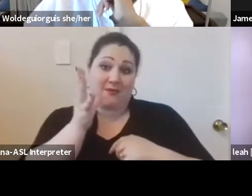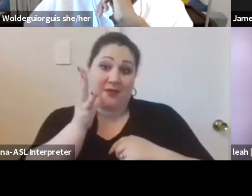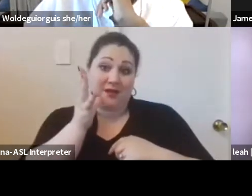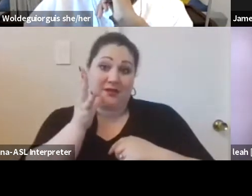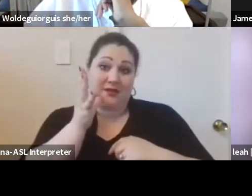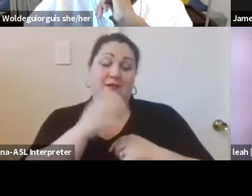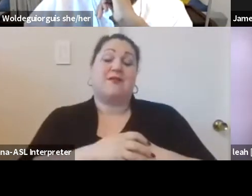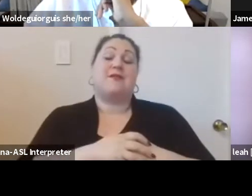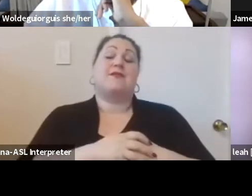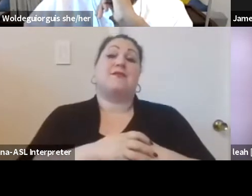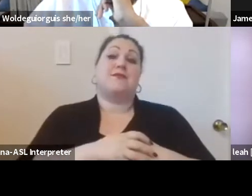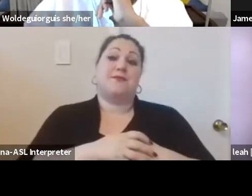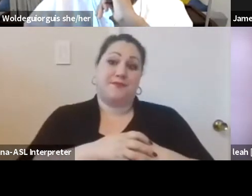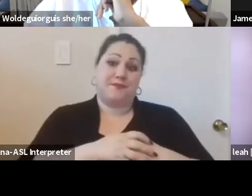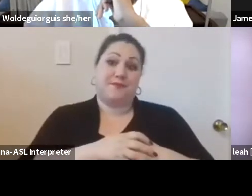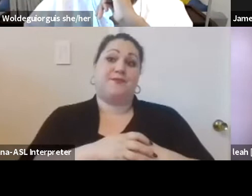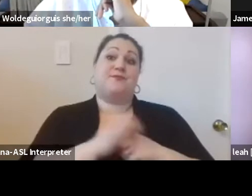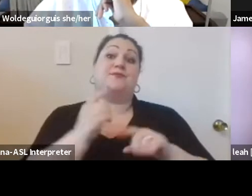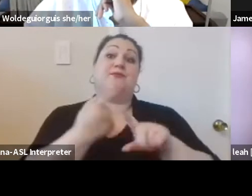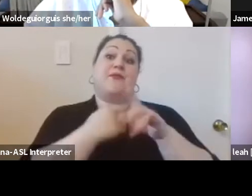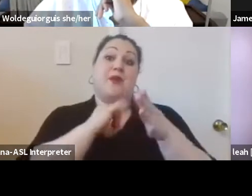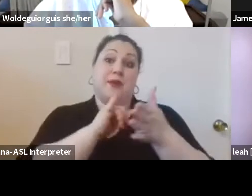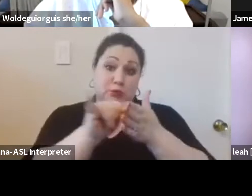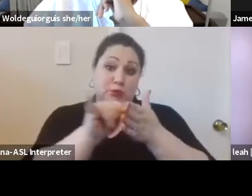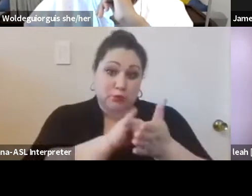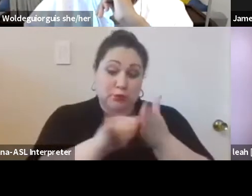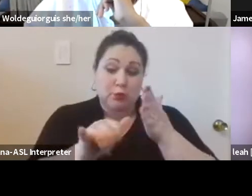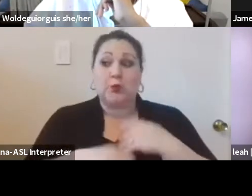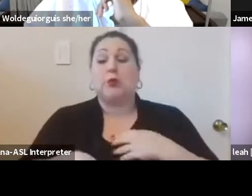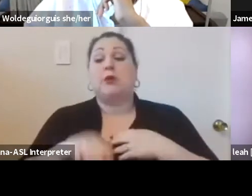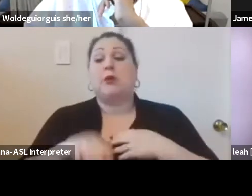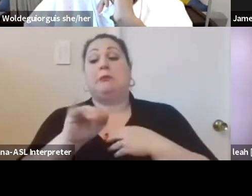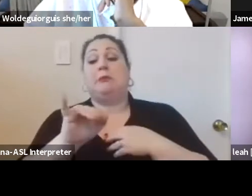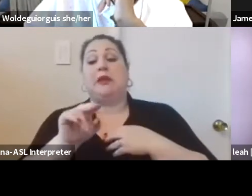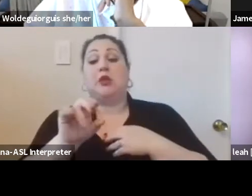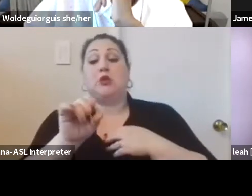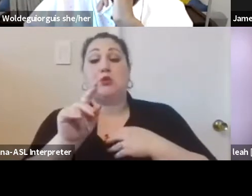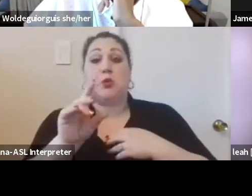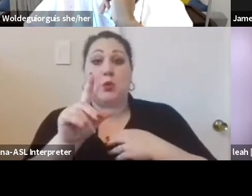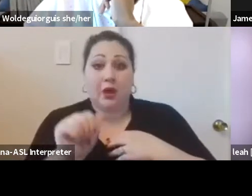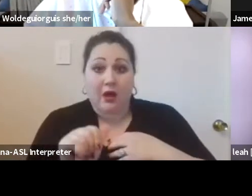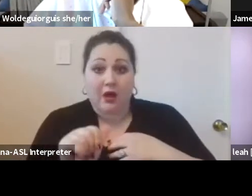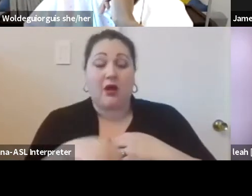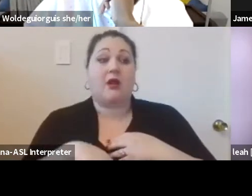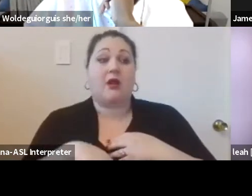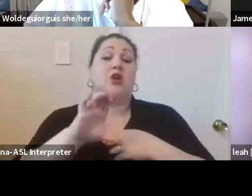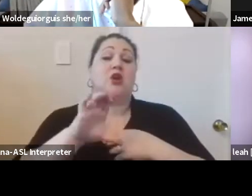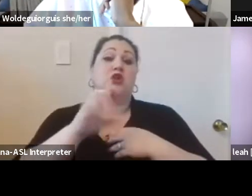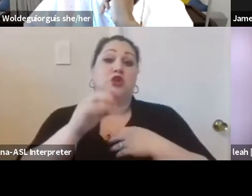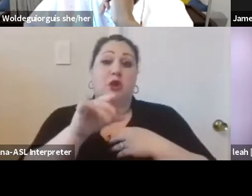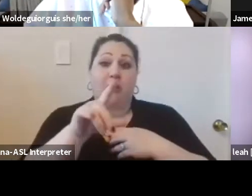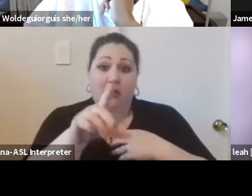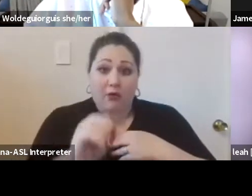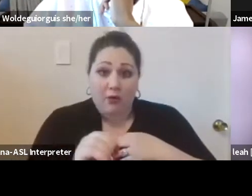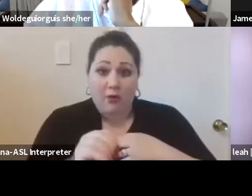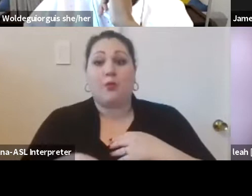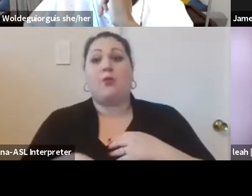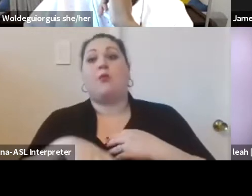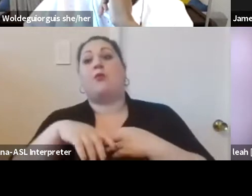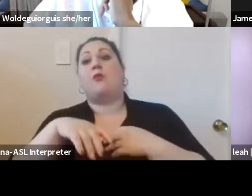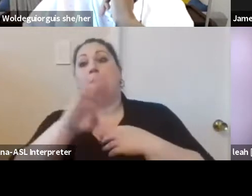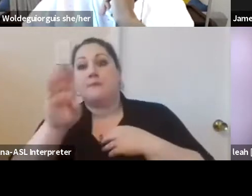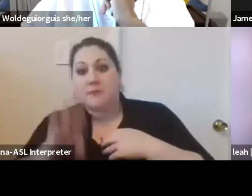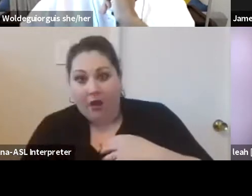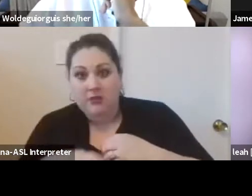mamas from New York, Minnesota, Chicago, Boston, Detroit, that has